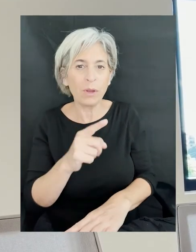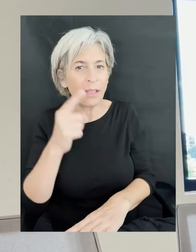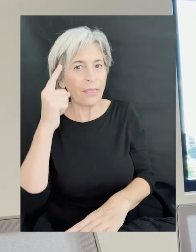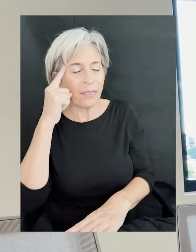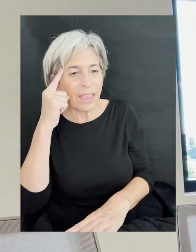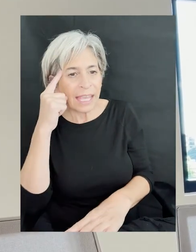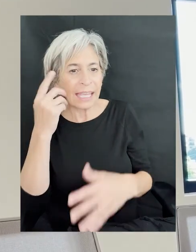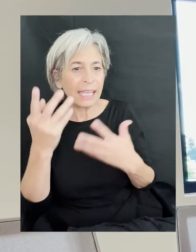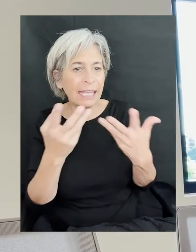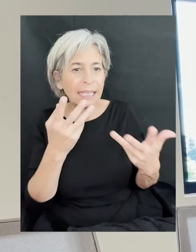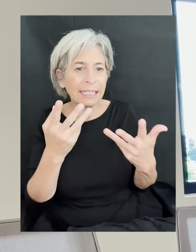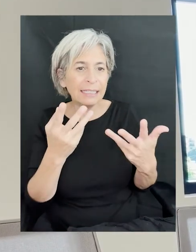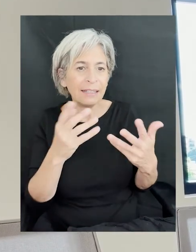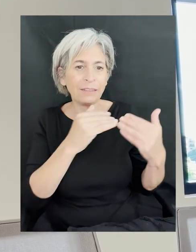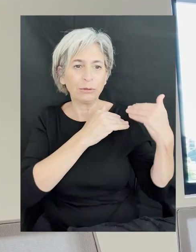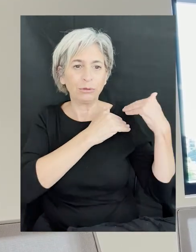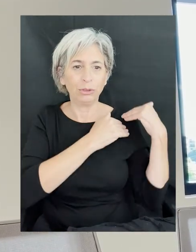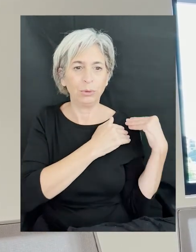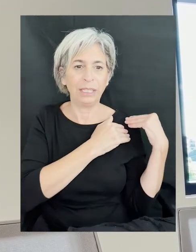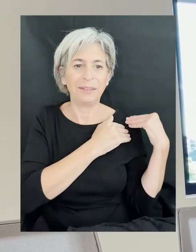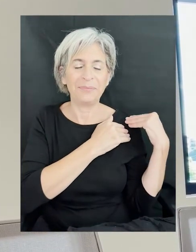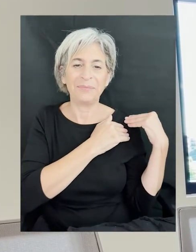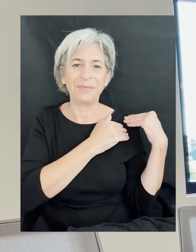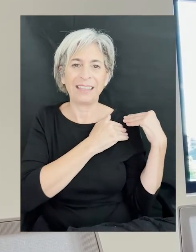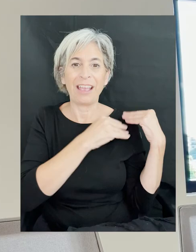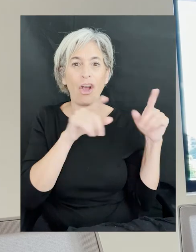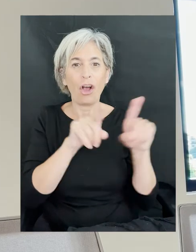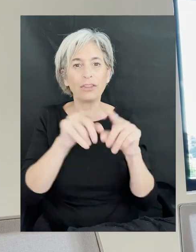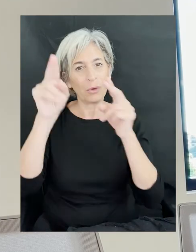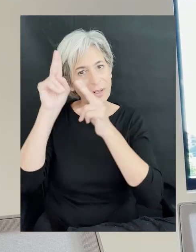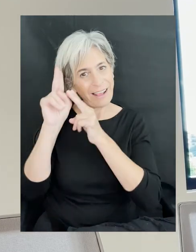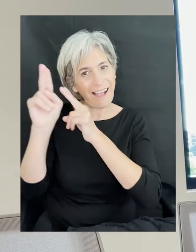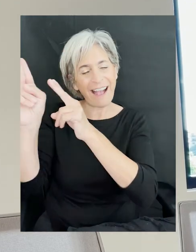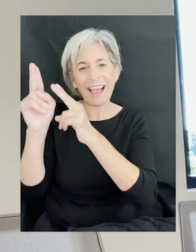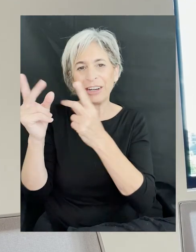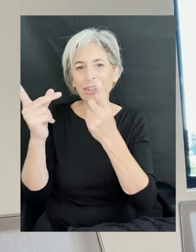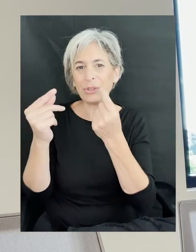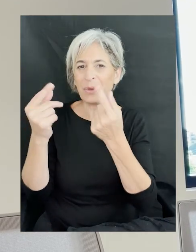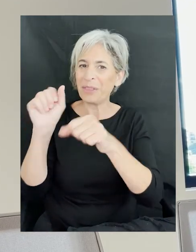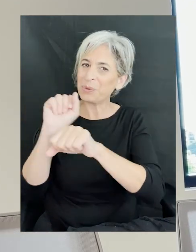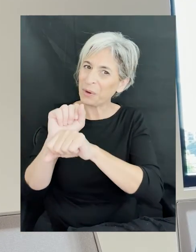a duty and as an honor to do this kind of work.